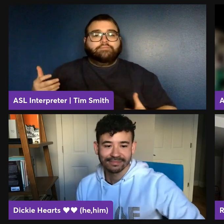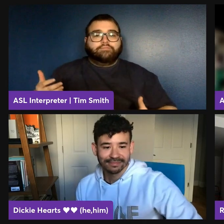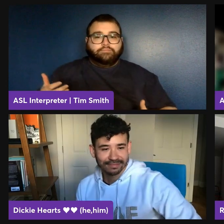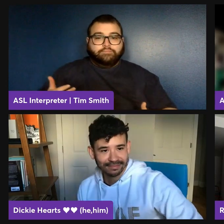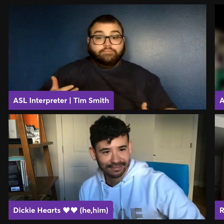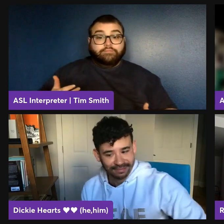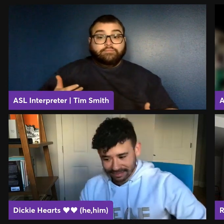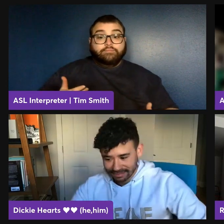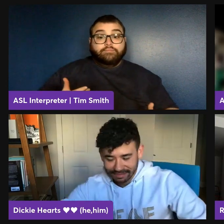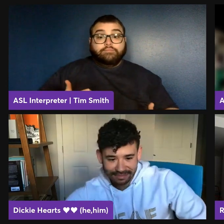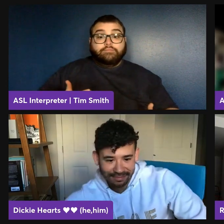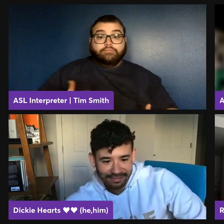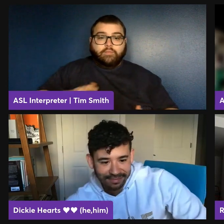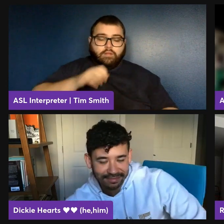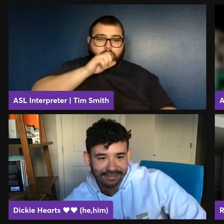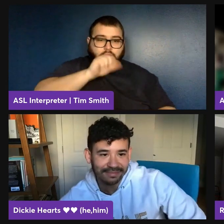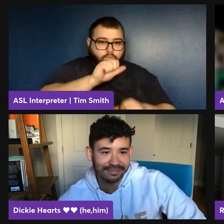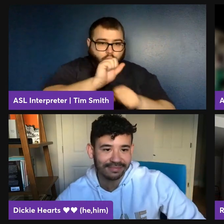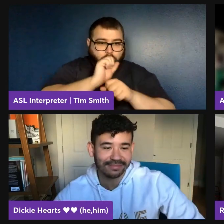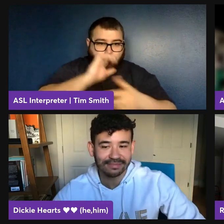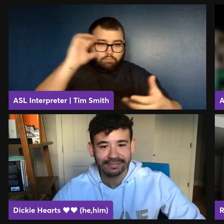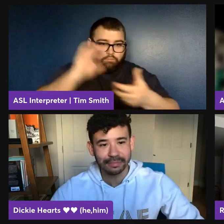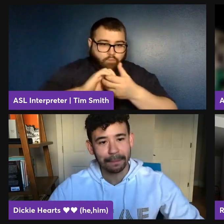I've loved working with you both and sort of